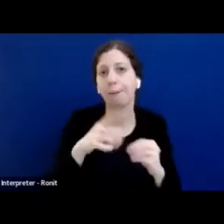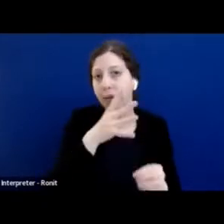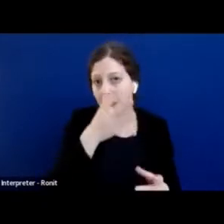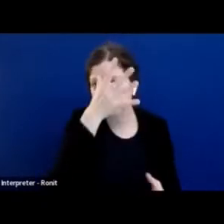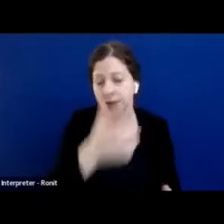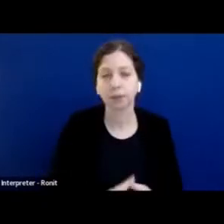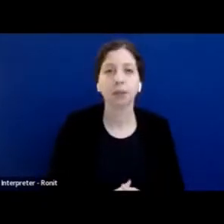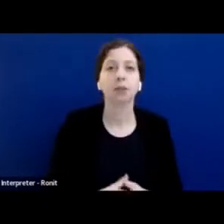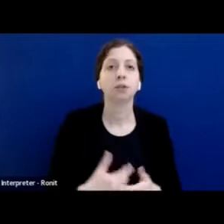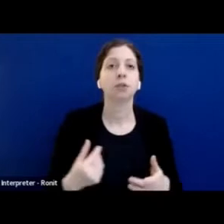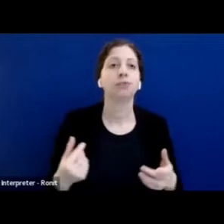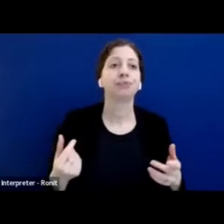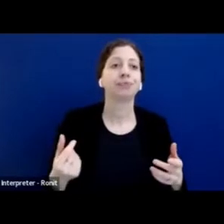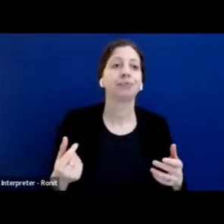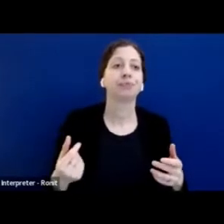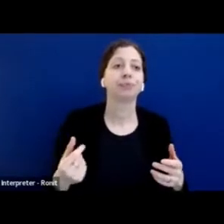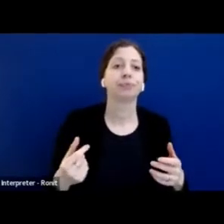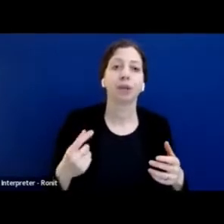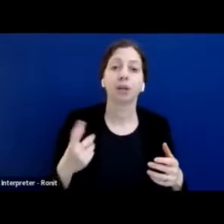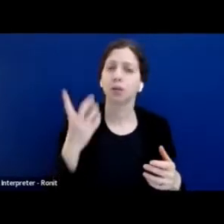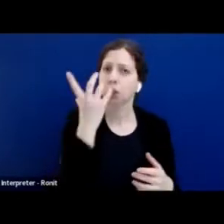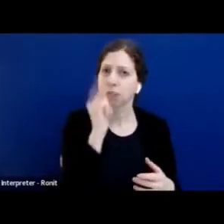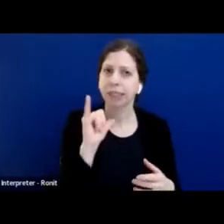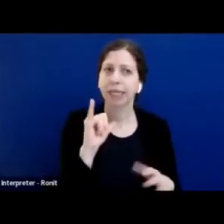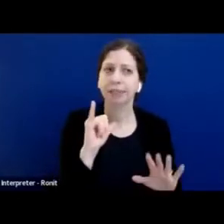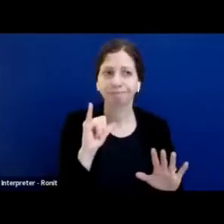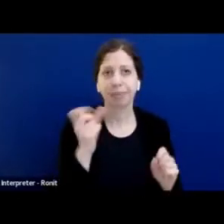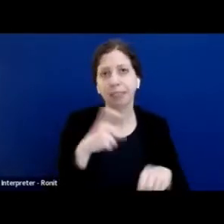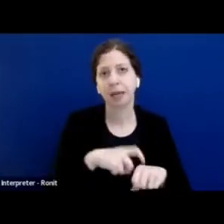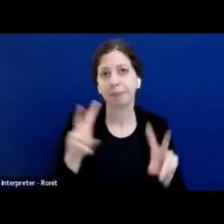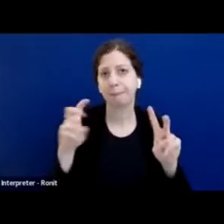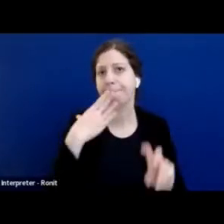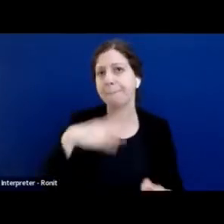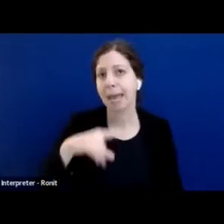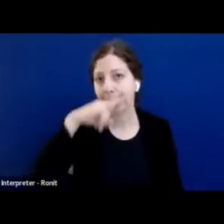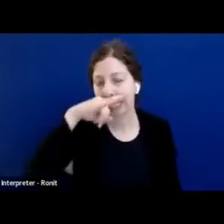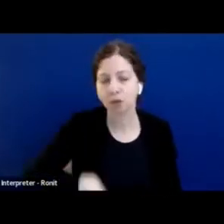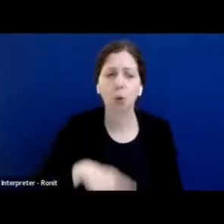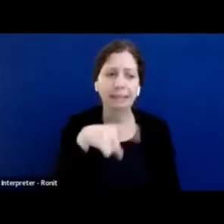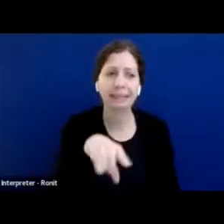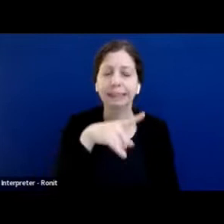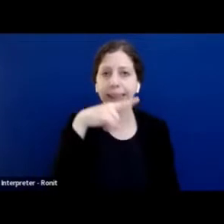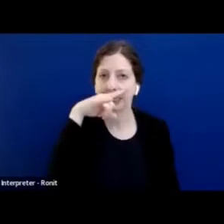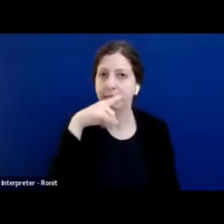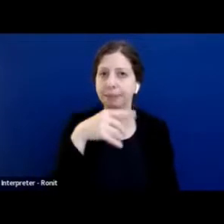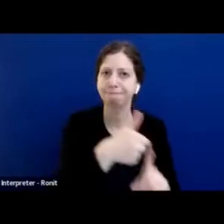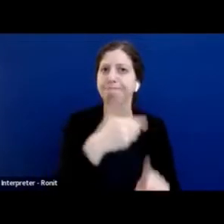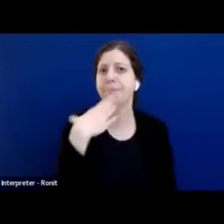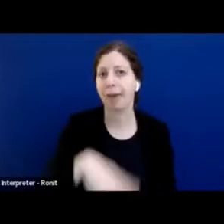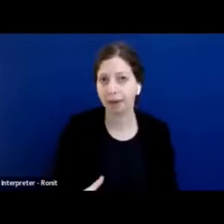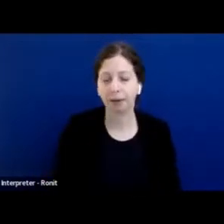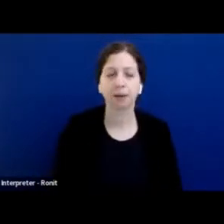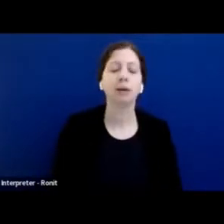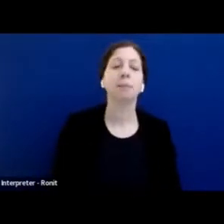lot of times, what this looks like is this looks like bad kids. These kids are being bad. But really understanding that